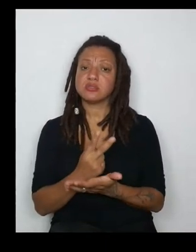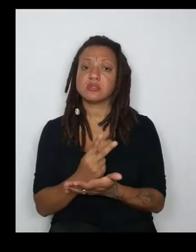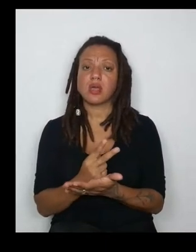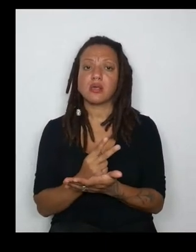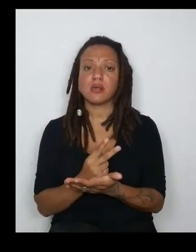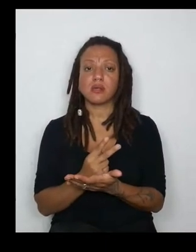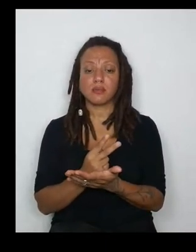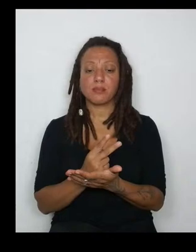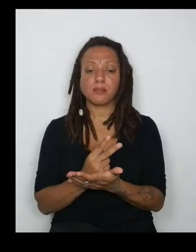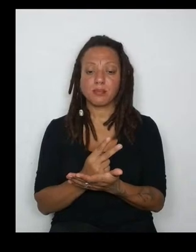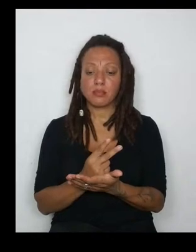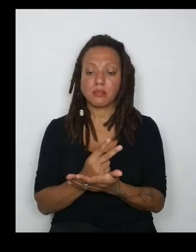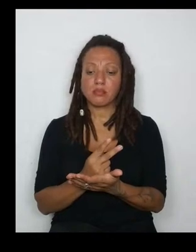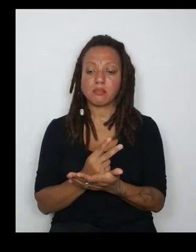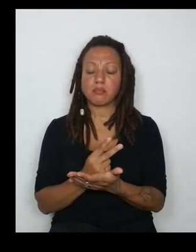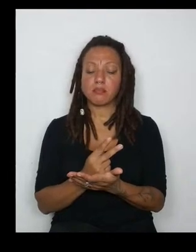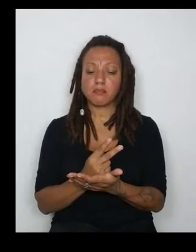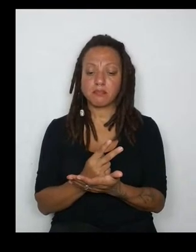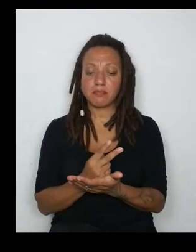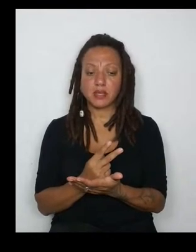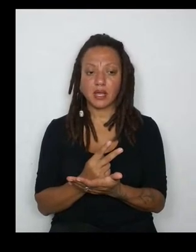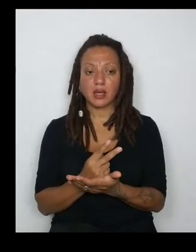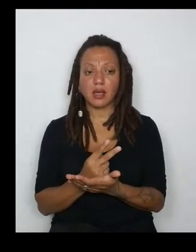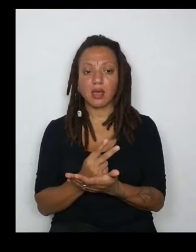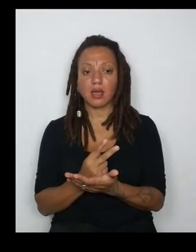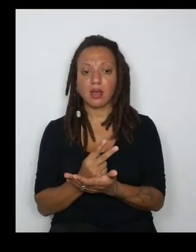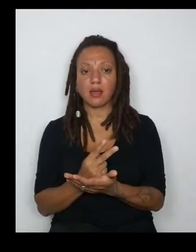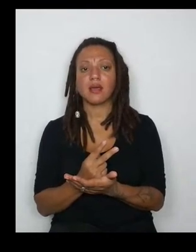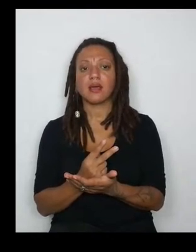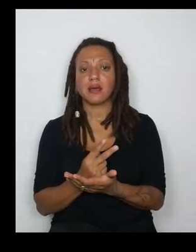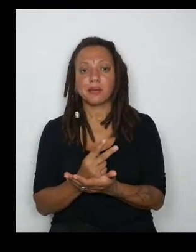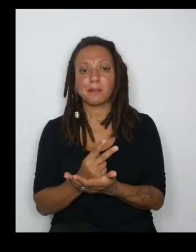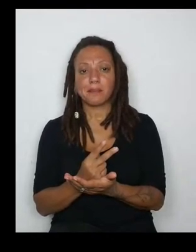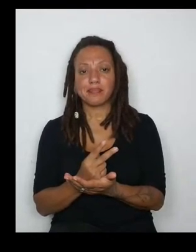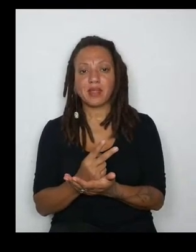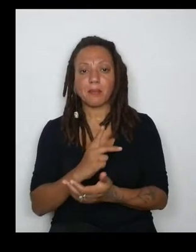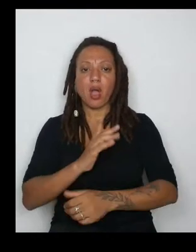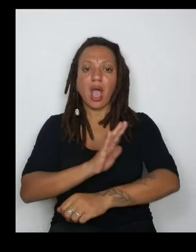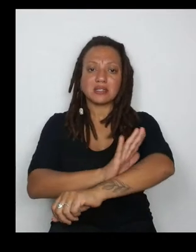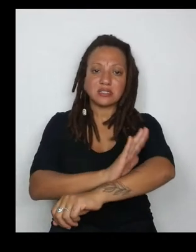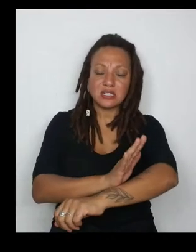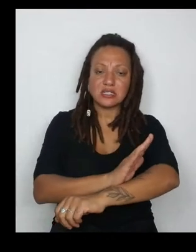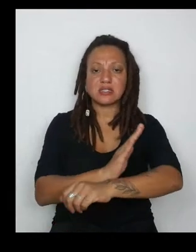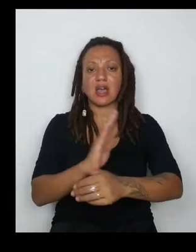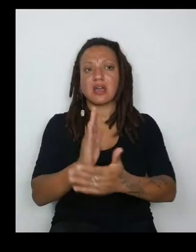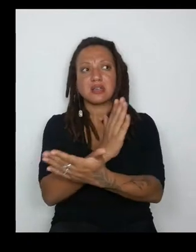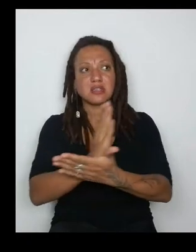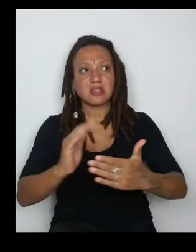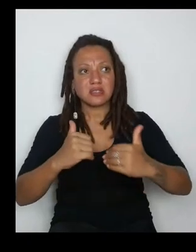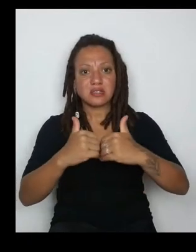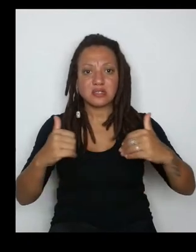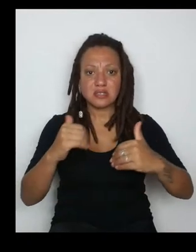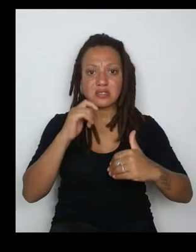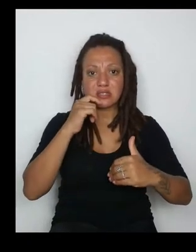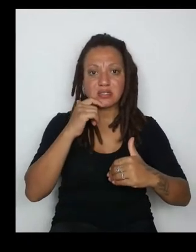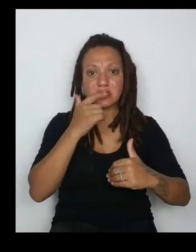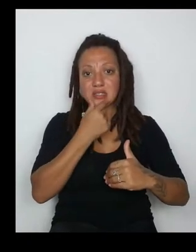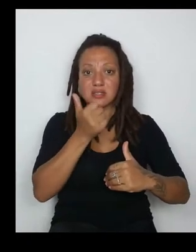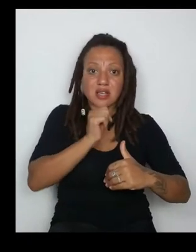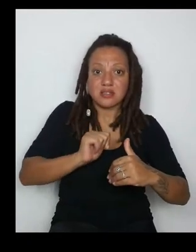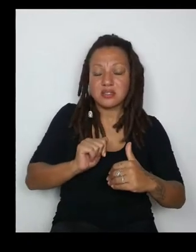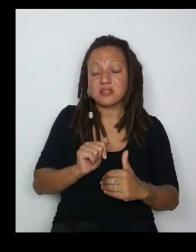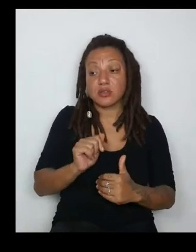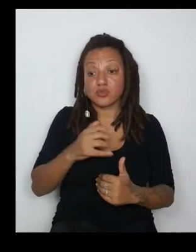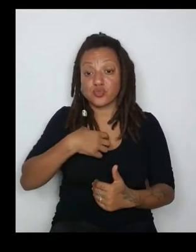whenever he's shown so one of the ways we tried to get around this uh and i don't know if we succeeded because